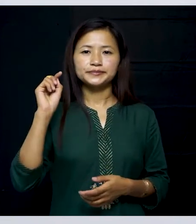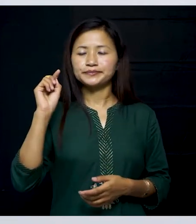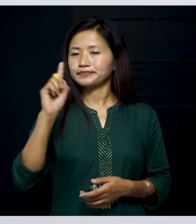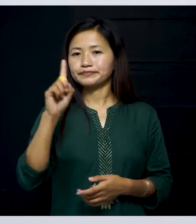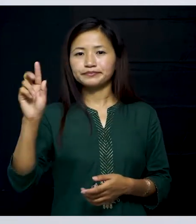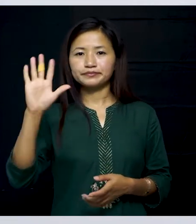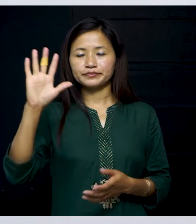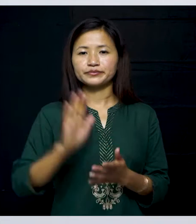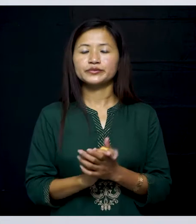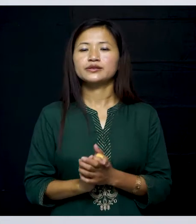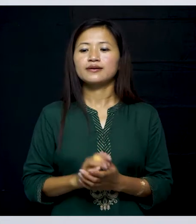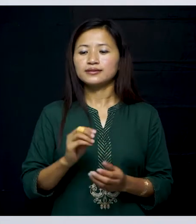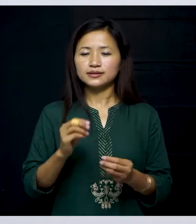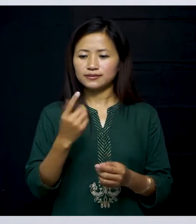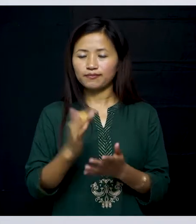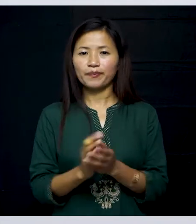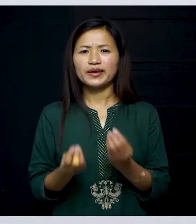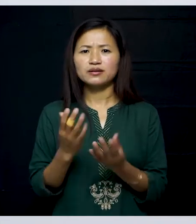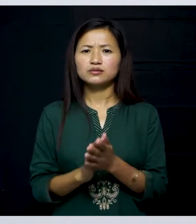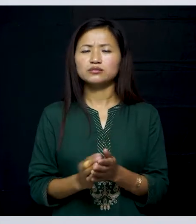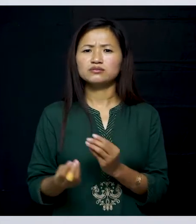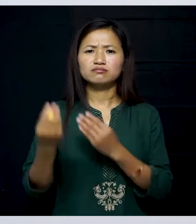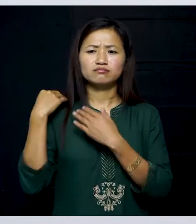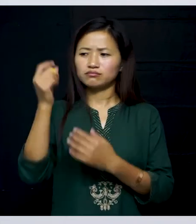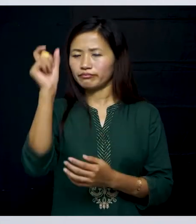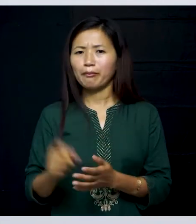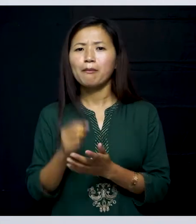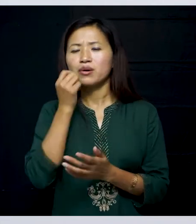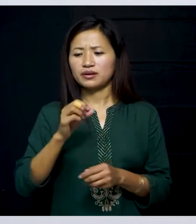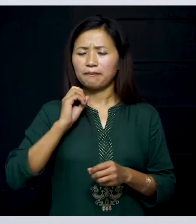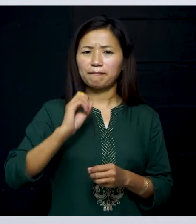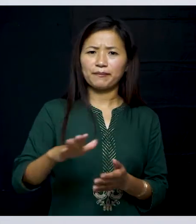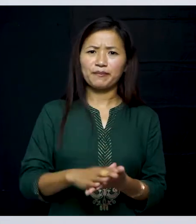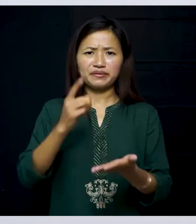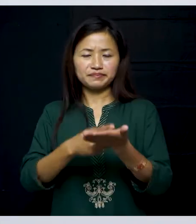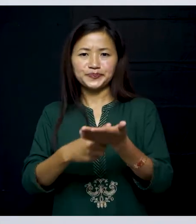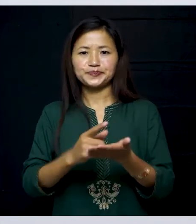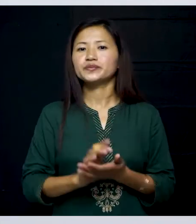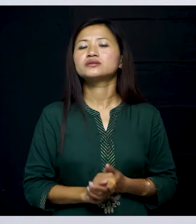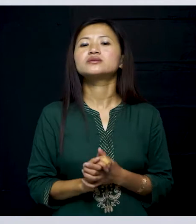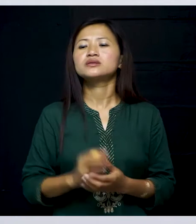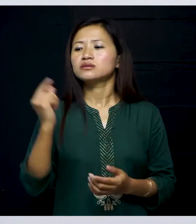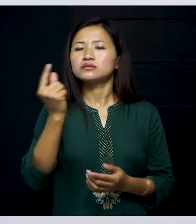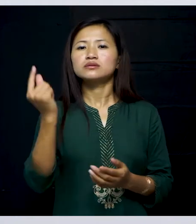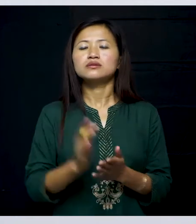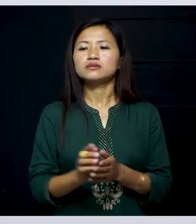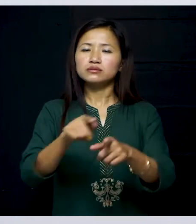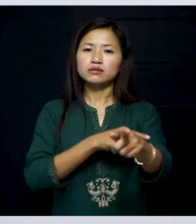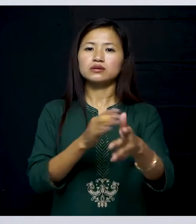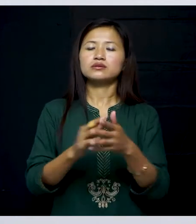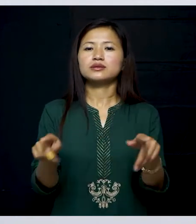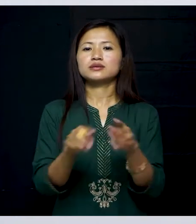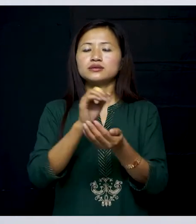it is sometimes said that fire is a good servant but a bad master. It only means that fire is very useful as long as it